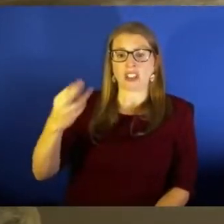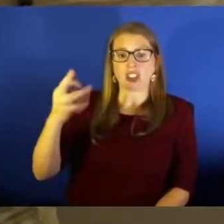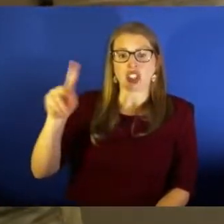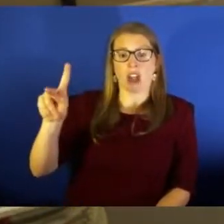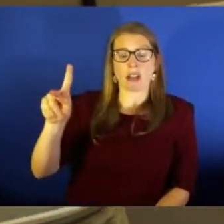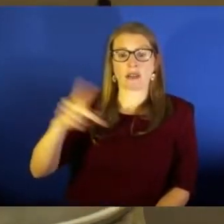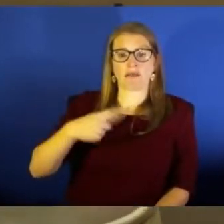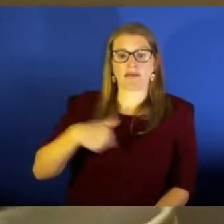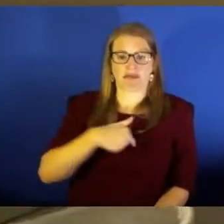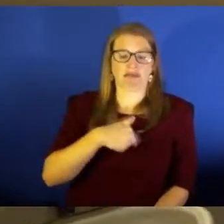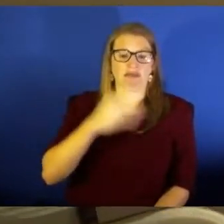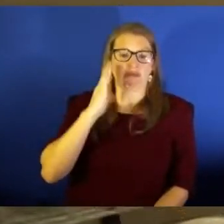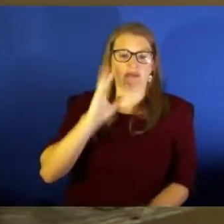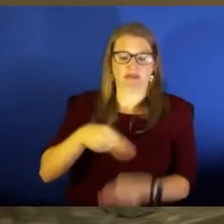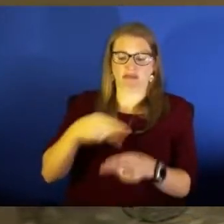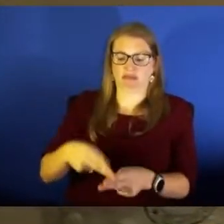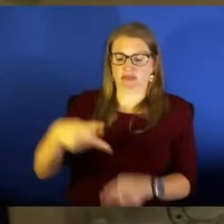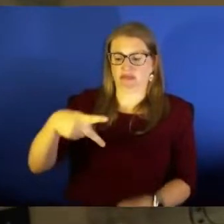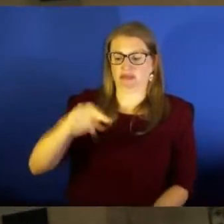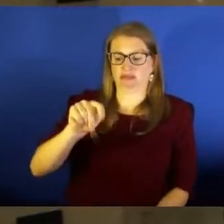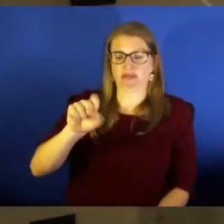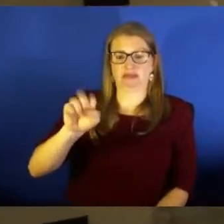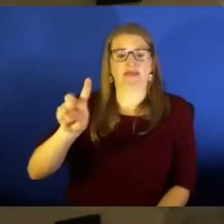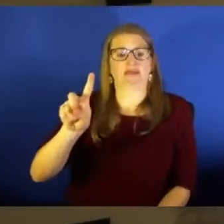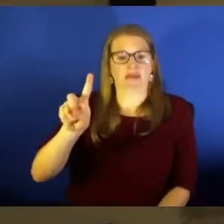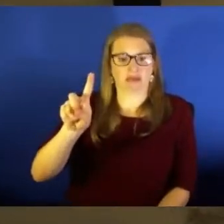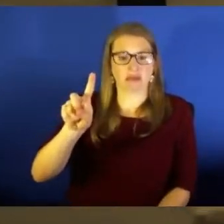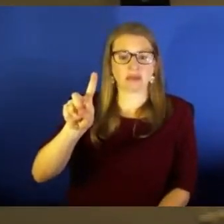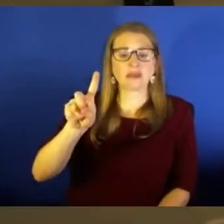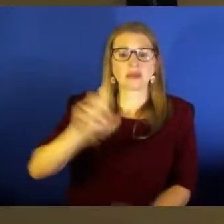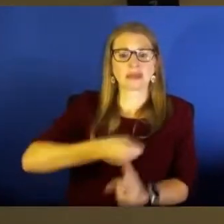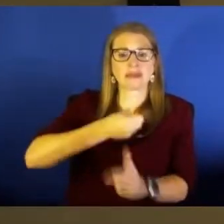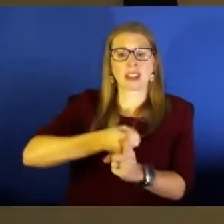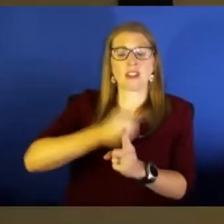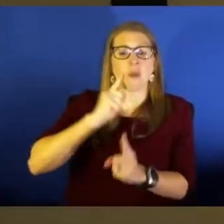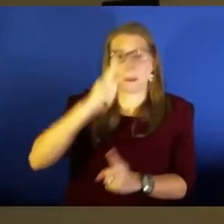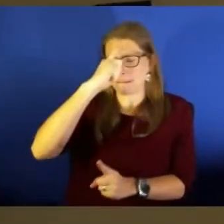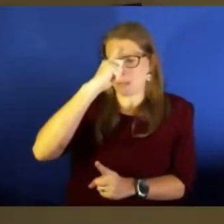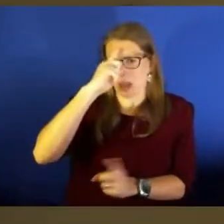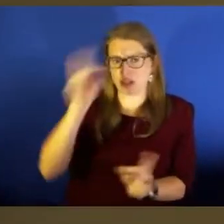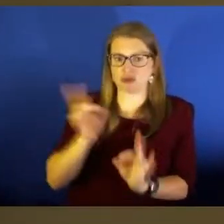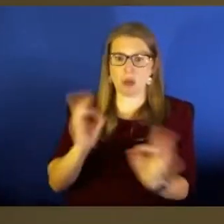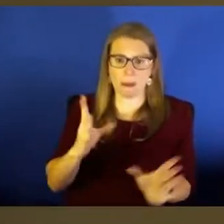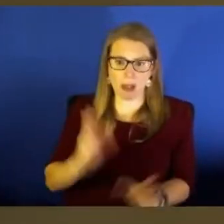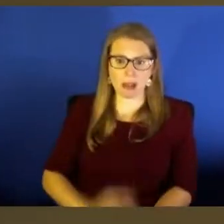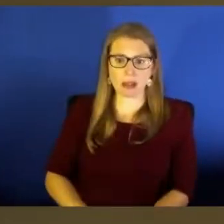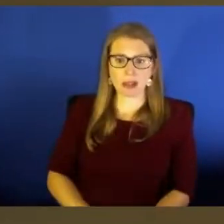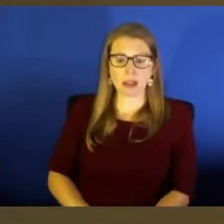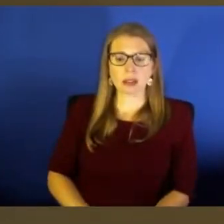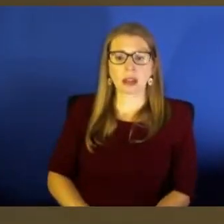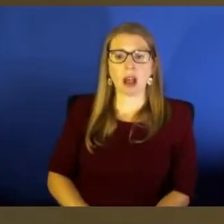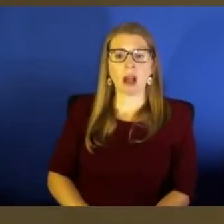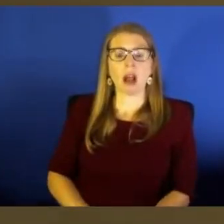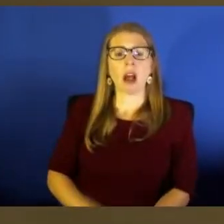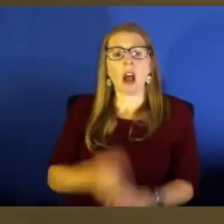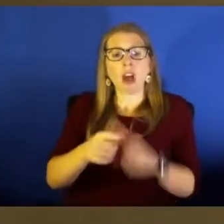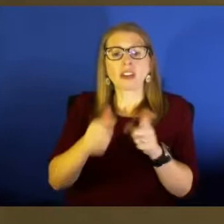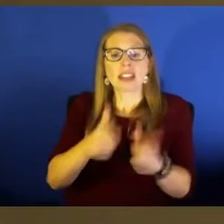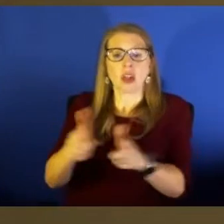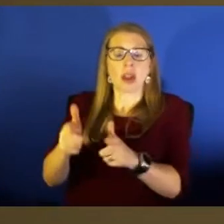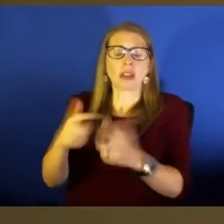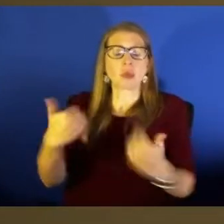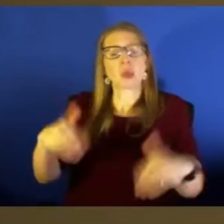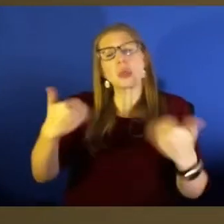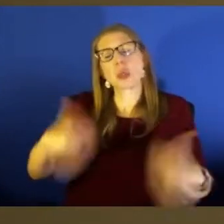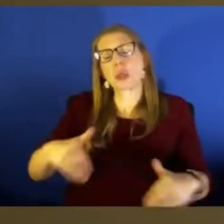as PTSD, the impact of brain trauma and the artillery, which was so profound. So if you consider for a moment the